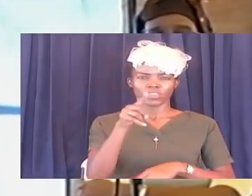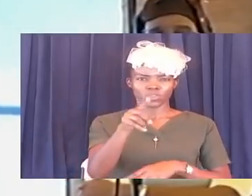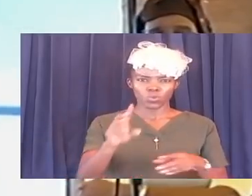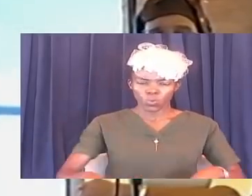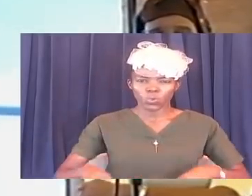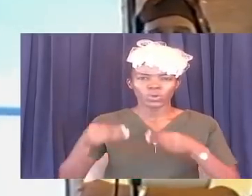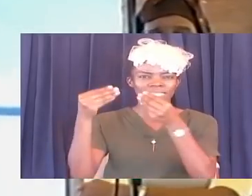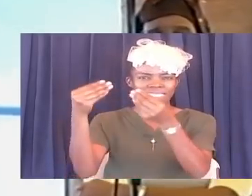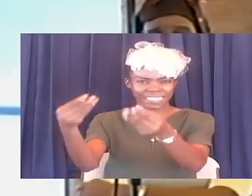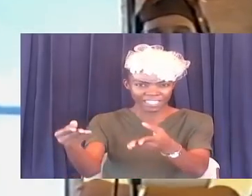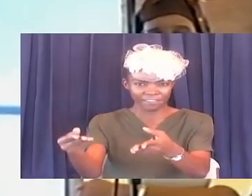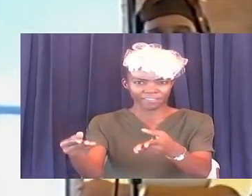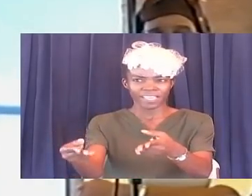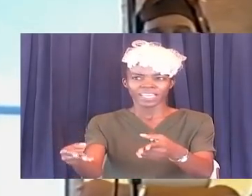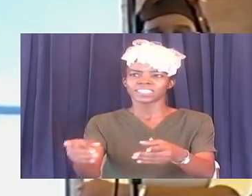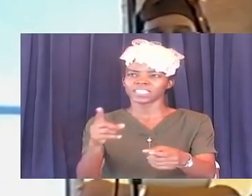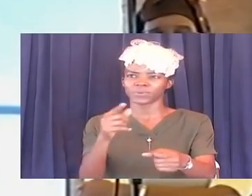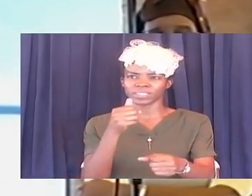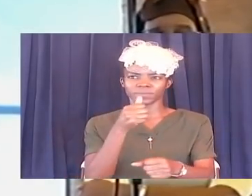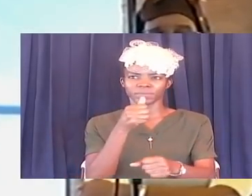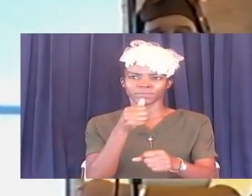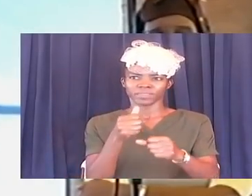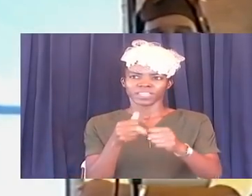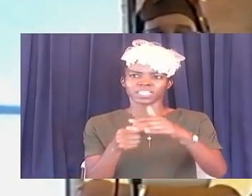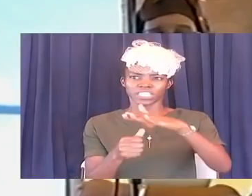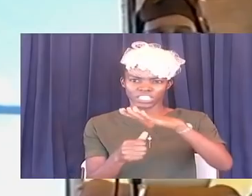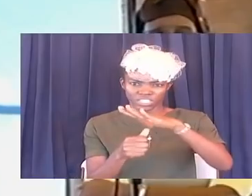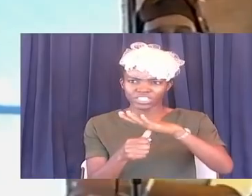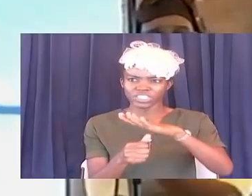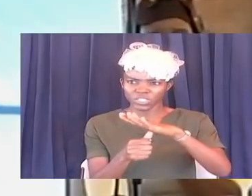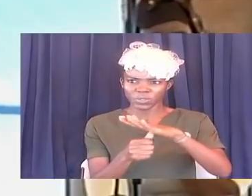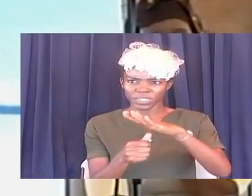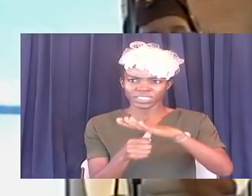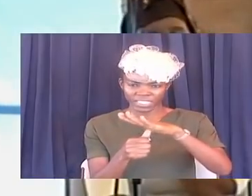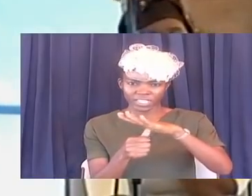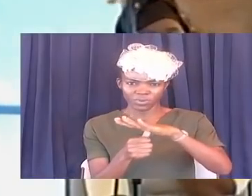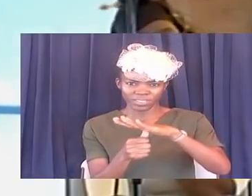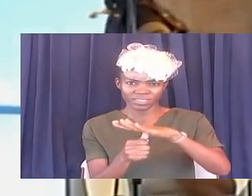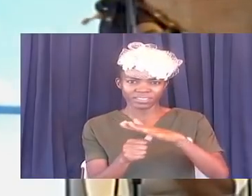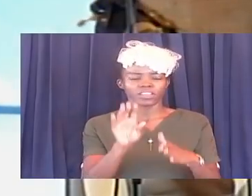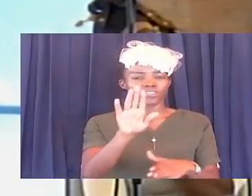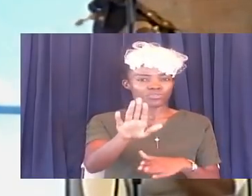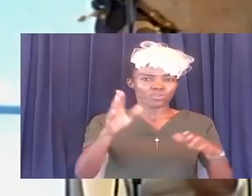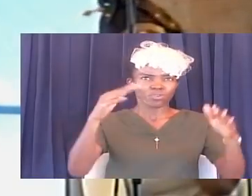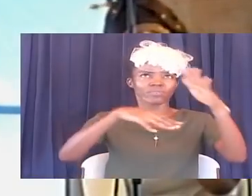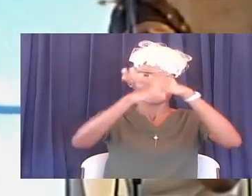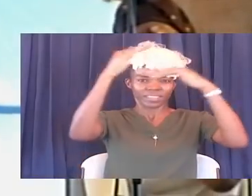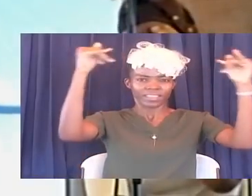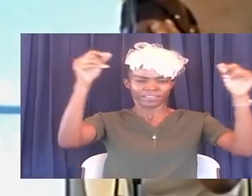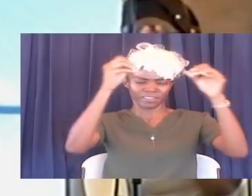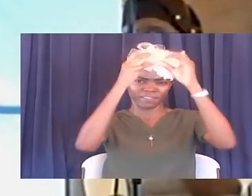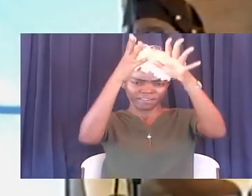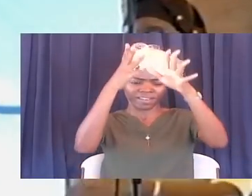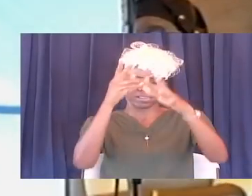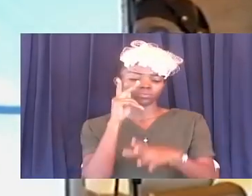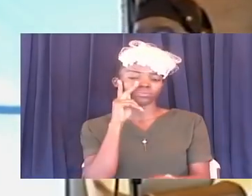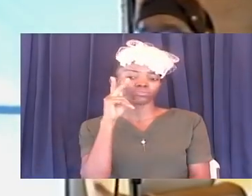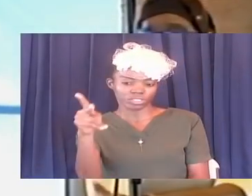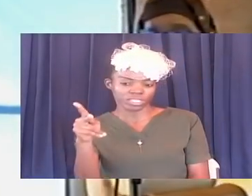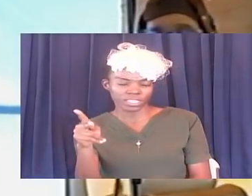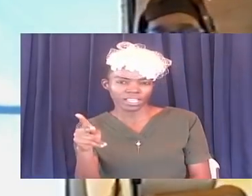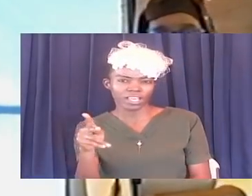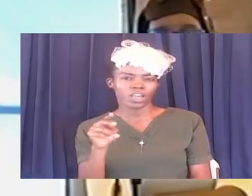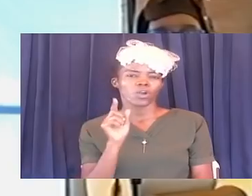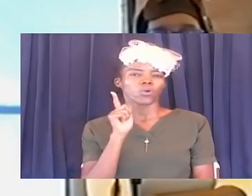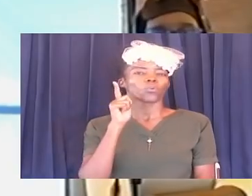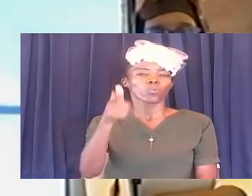your heavenly Father, hallelujah, he sees and he will reward you openly. So you don't need to go and tell